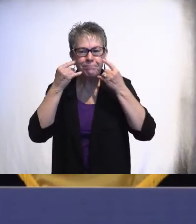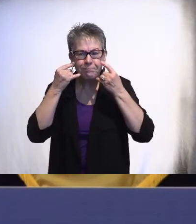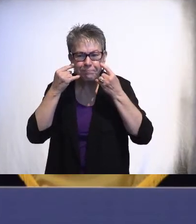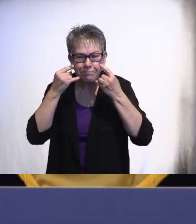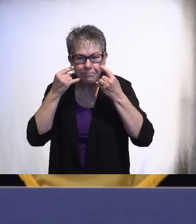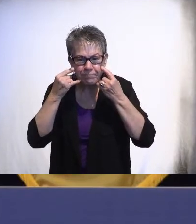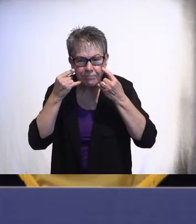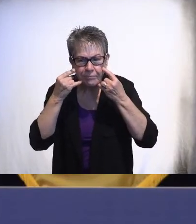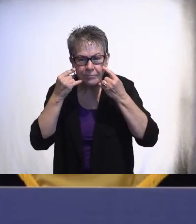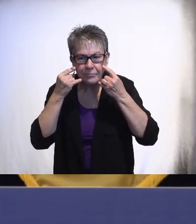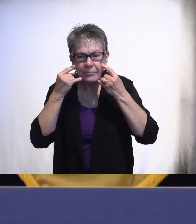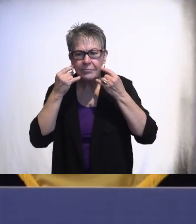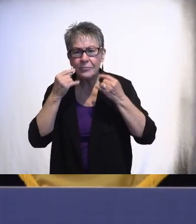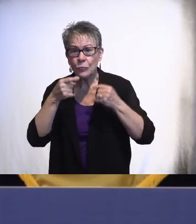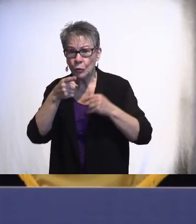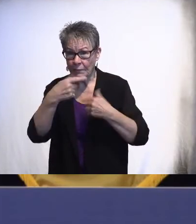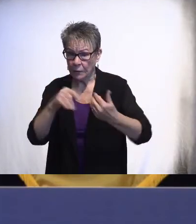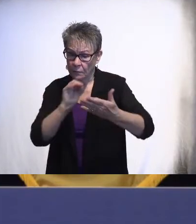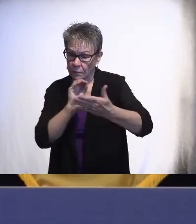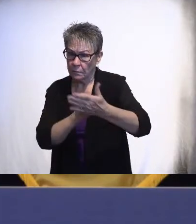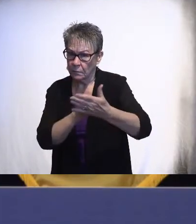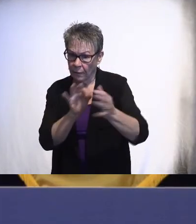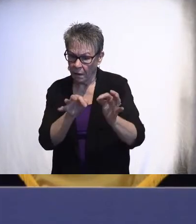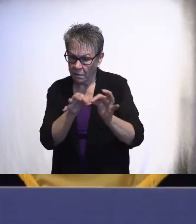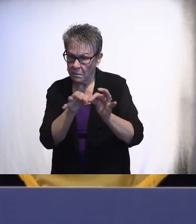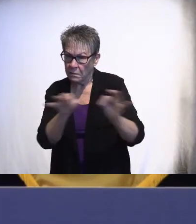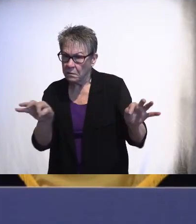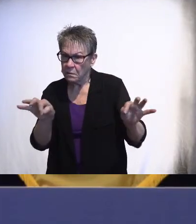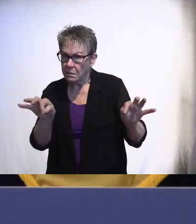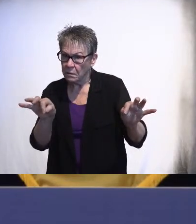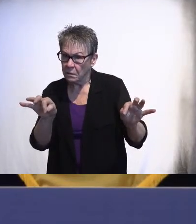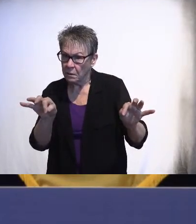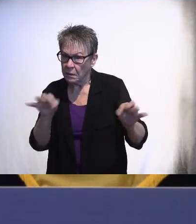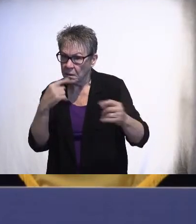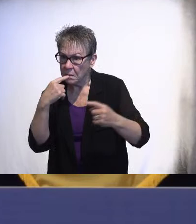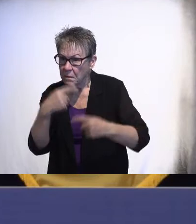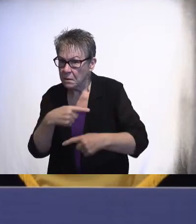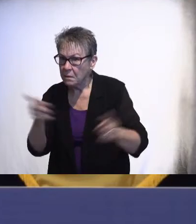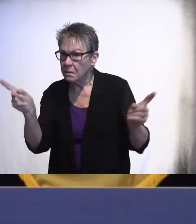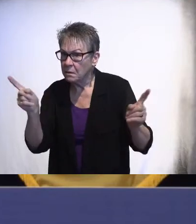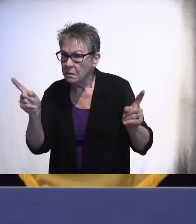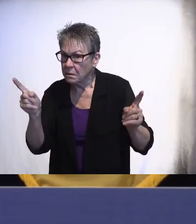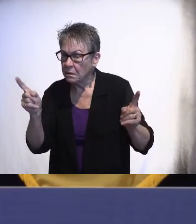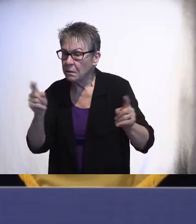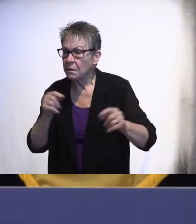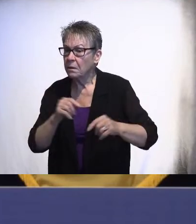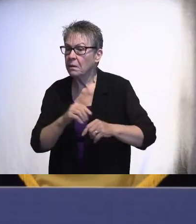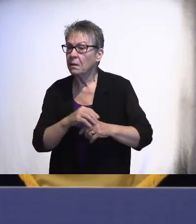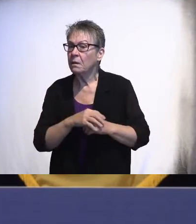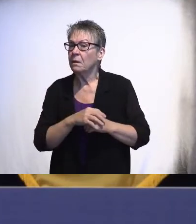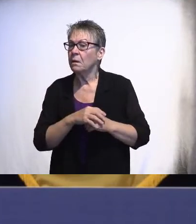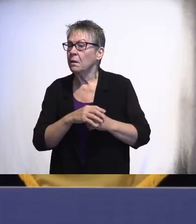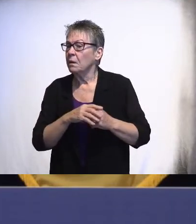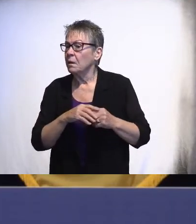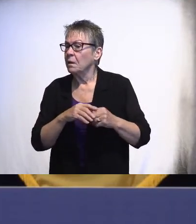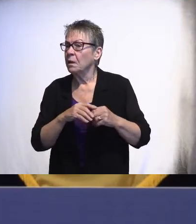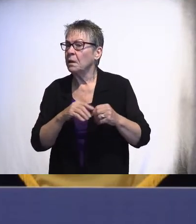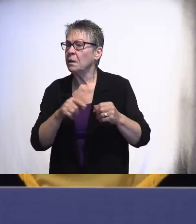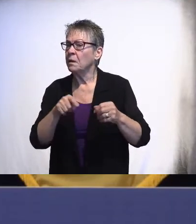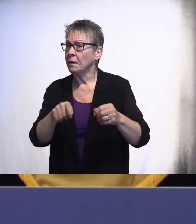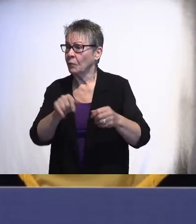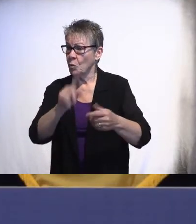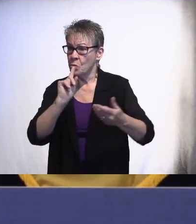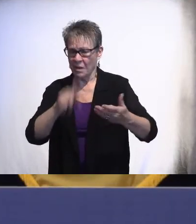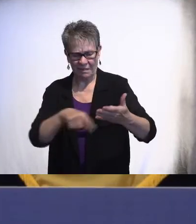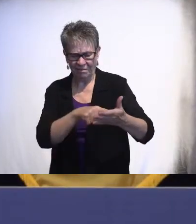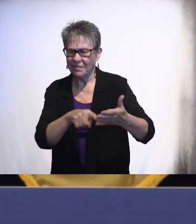again on a district level if there is an outbreak reported, or is that not in the regulations you have right now? And for you, Governor, I definitely would